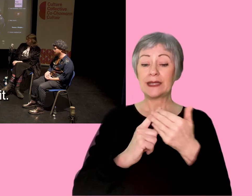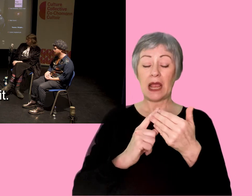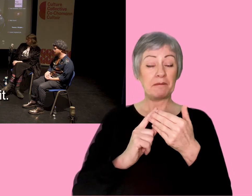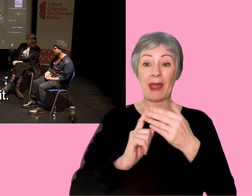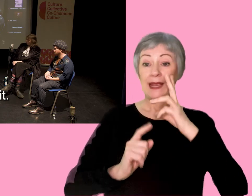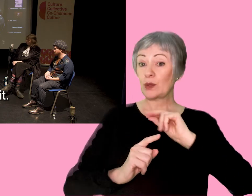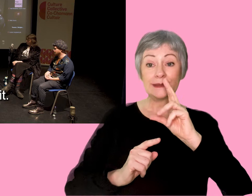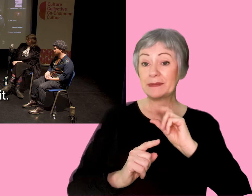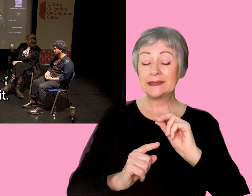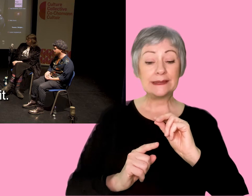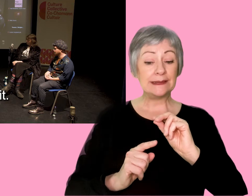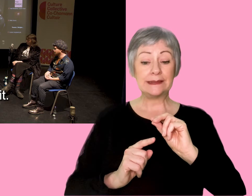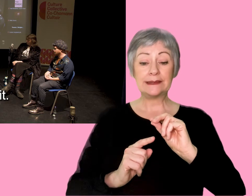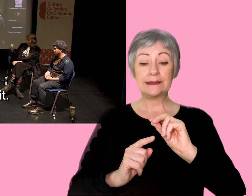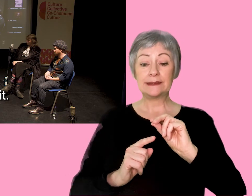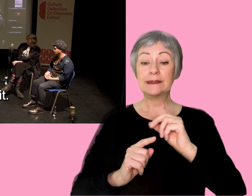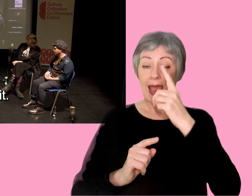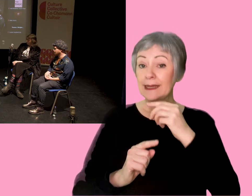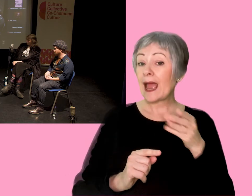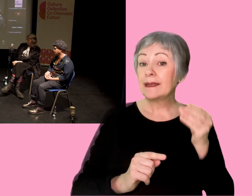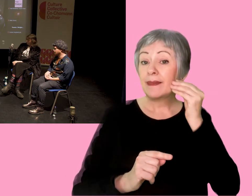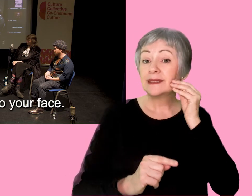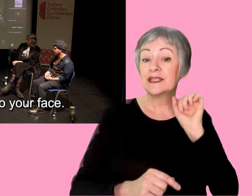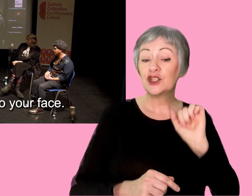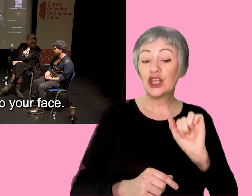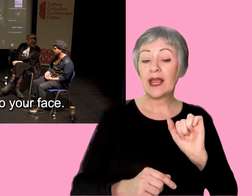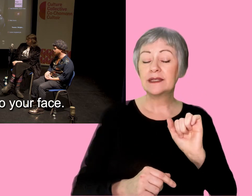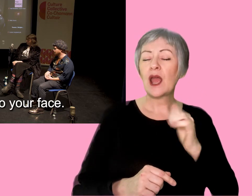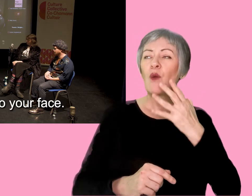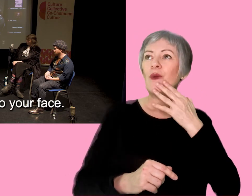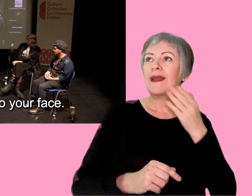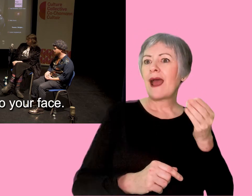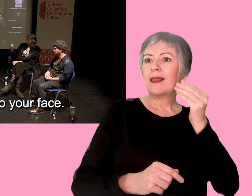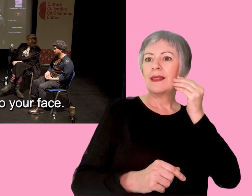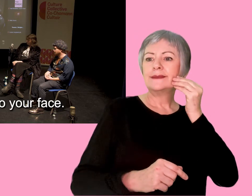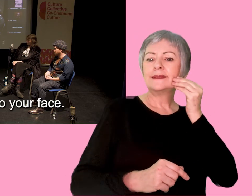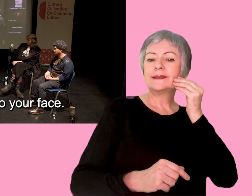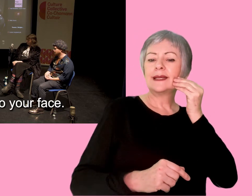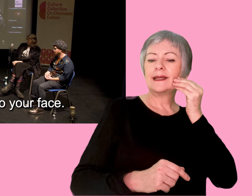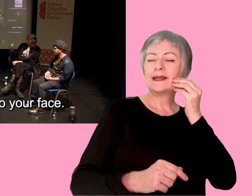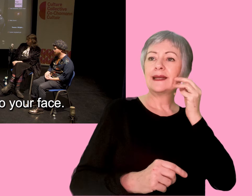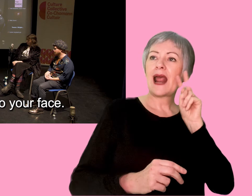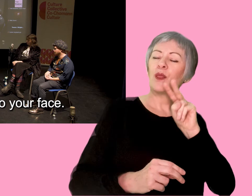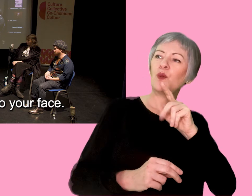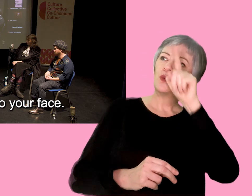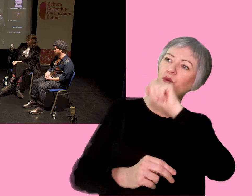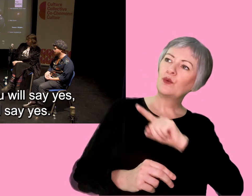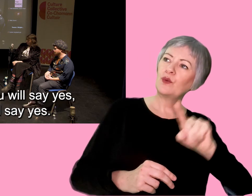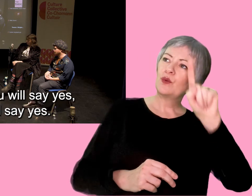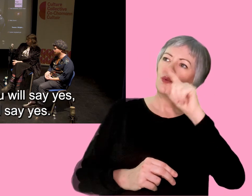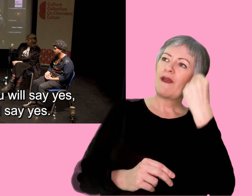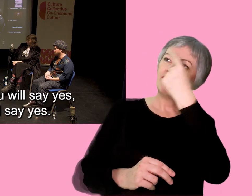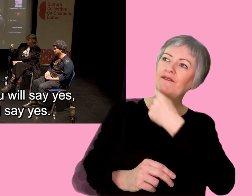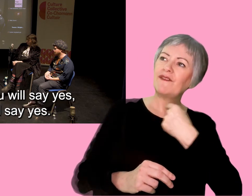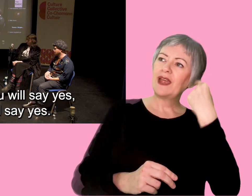it. I can listen. And when I listen, I look to your face. Your